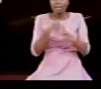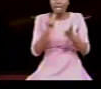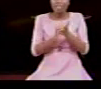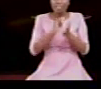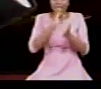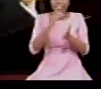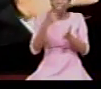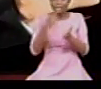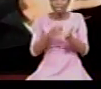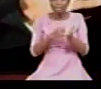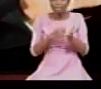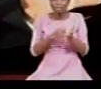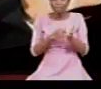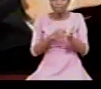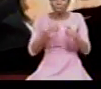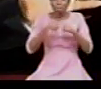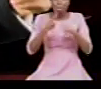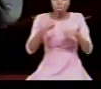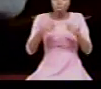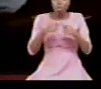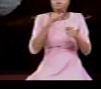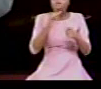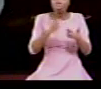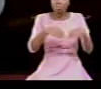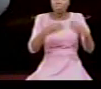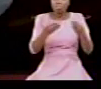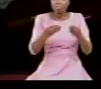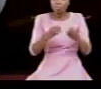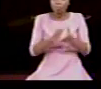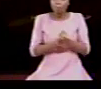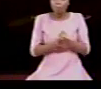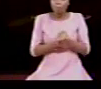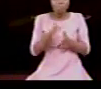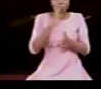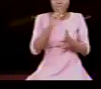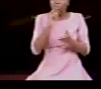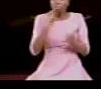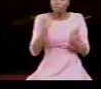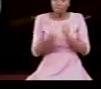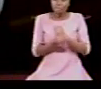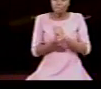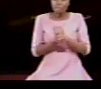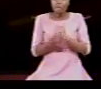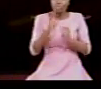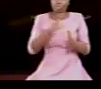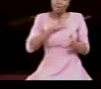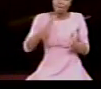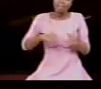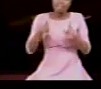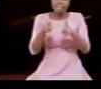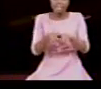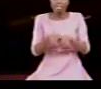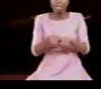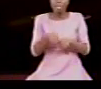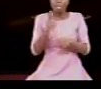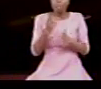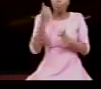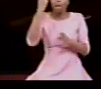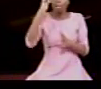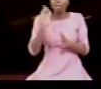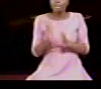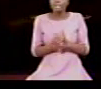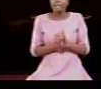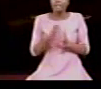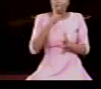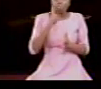That's it. If not, don't give. If first of all, you are transformed, you are Christ-like, you are godly, you